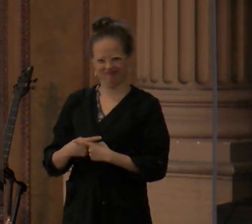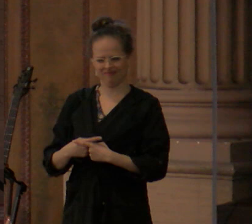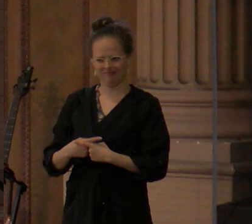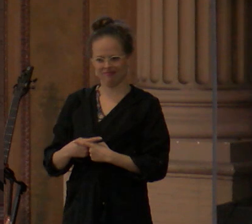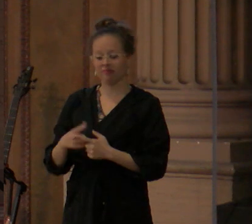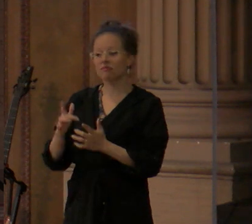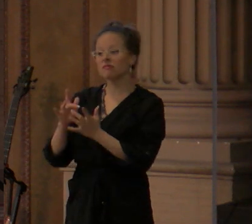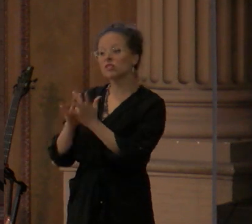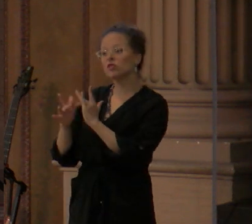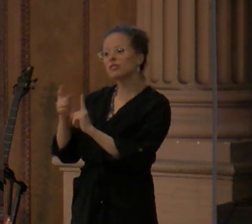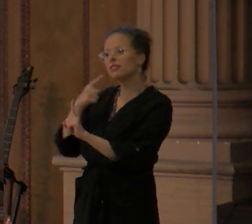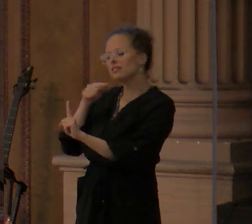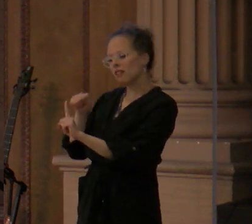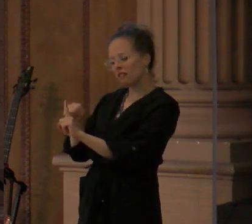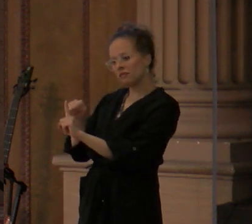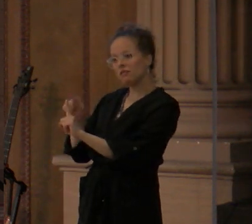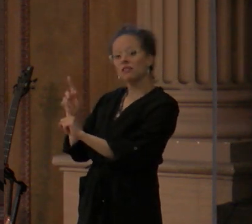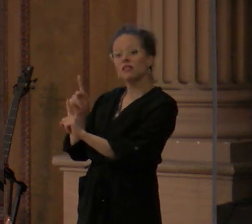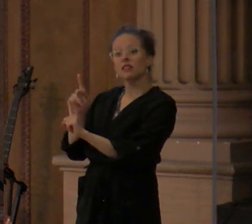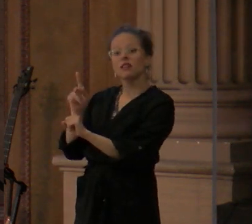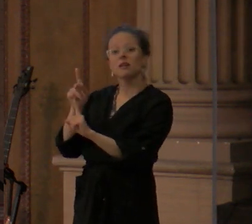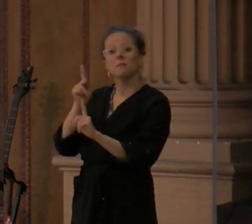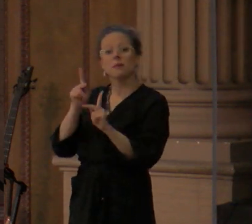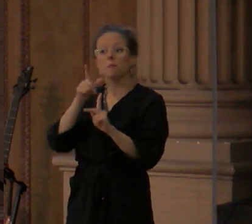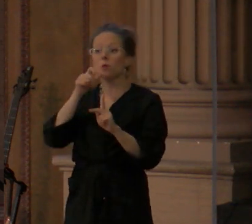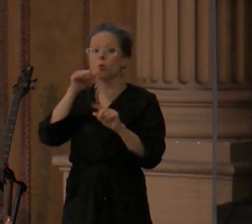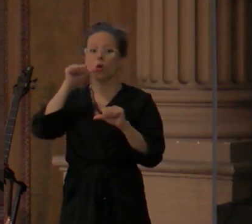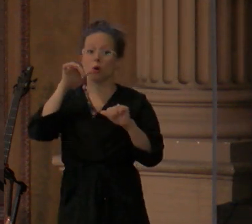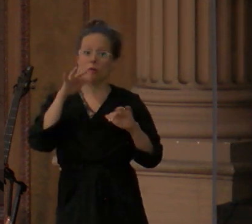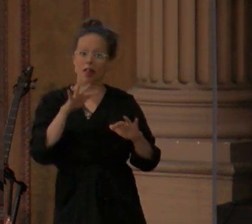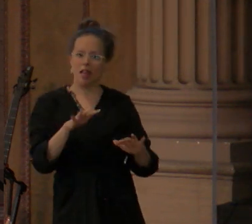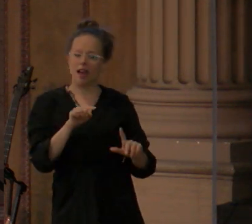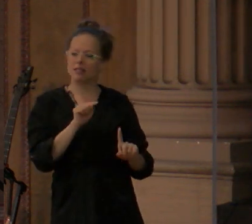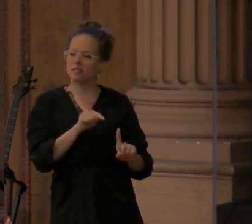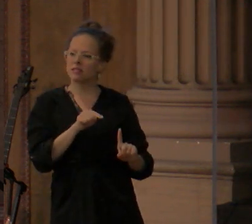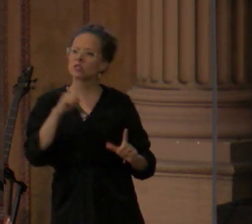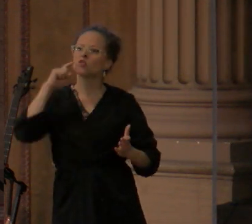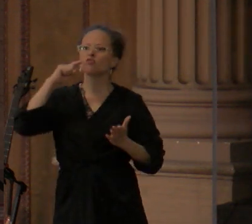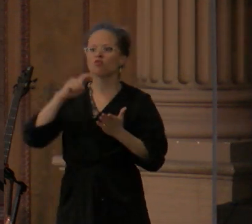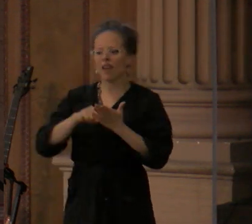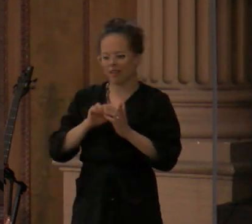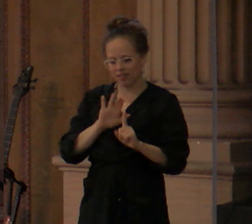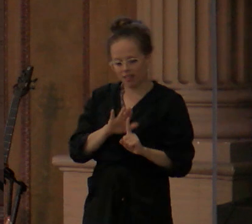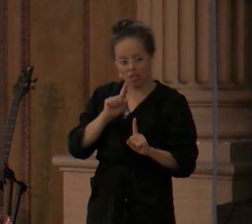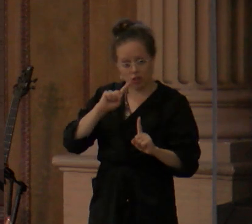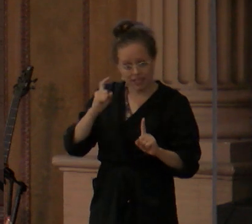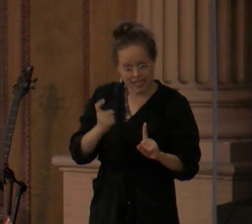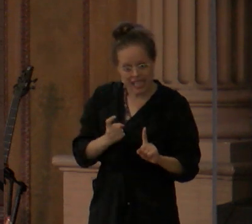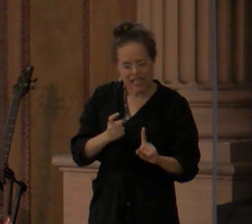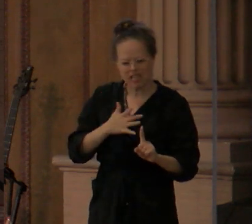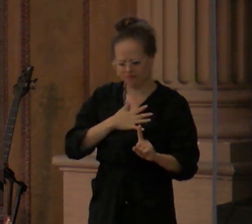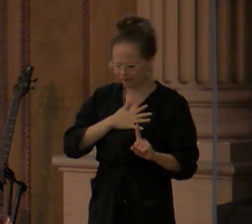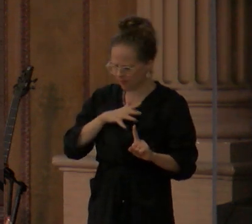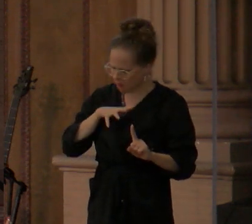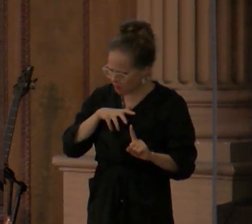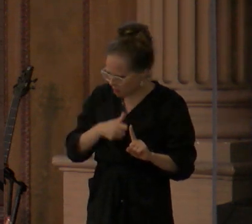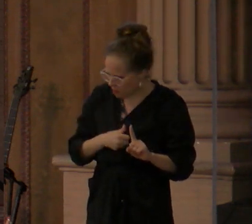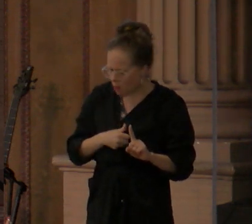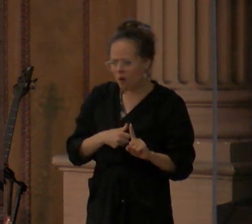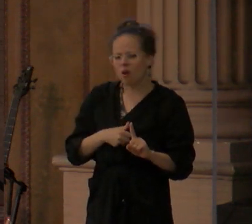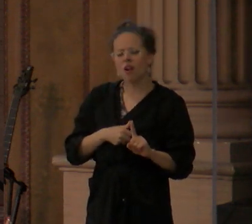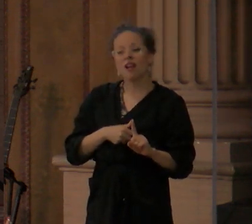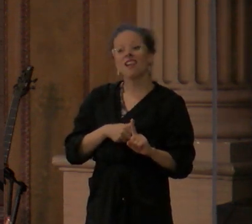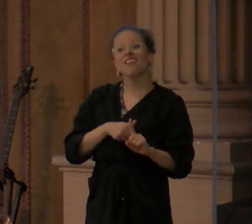Jesus says that blessed people not only recognize their own sin and mourn over their own sin, but they have a driving